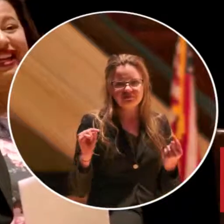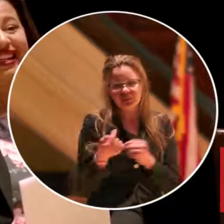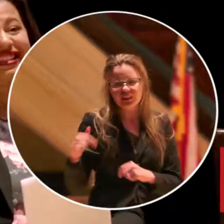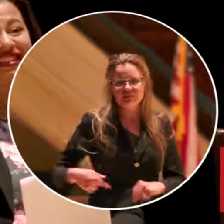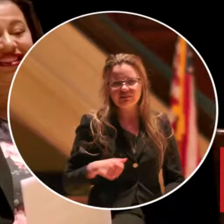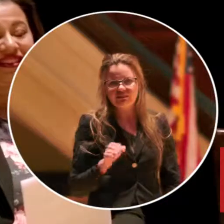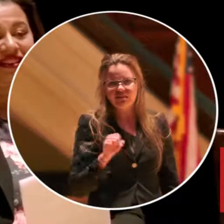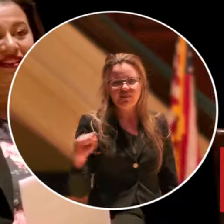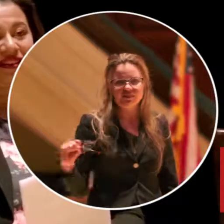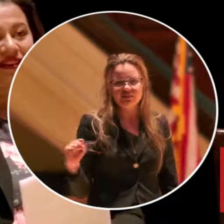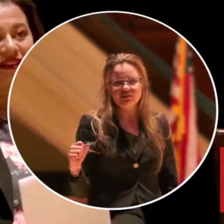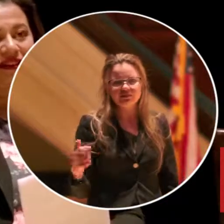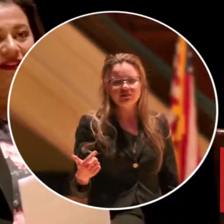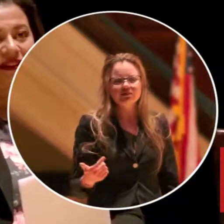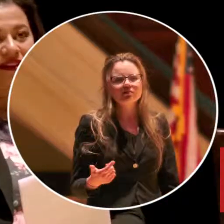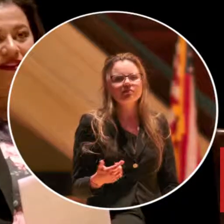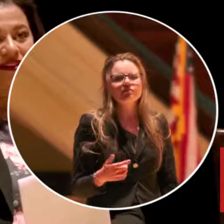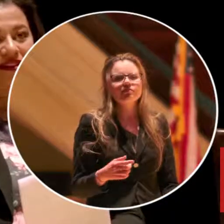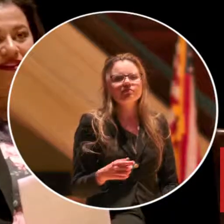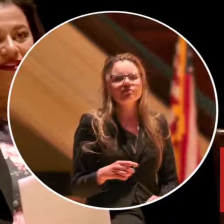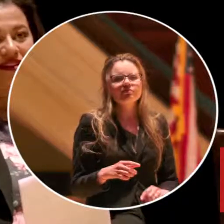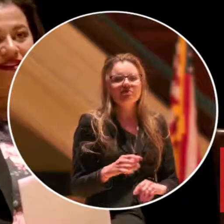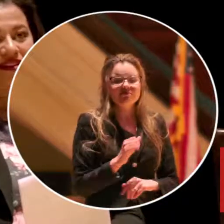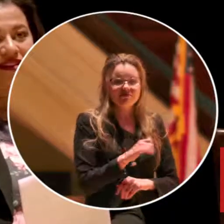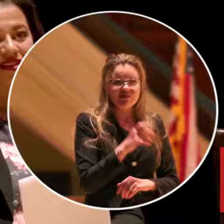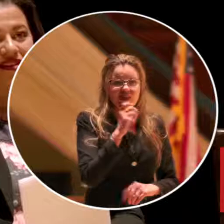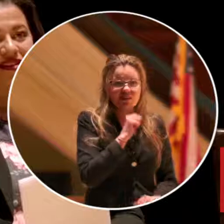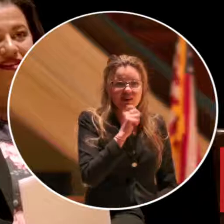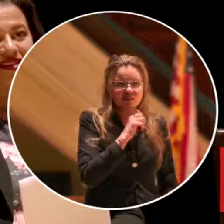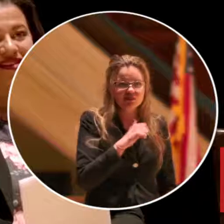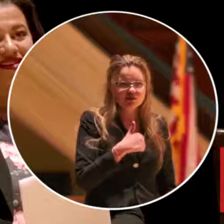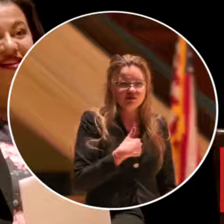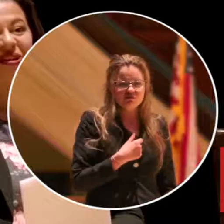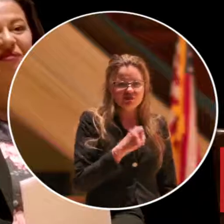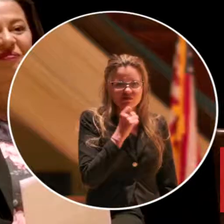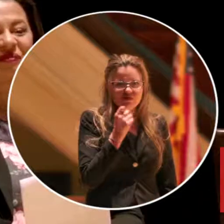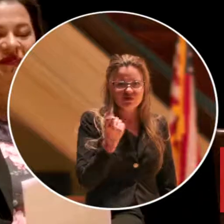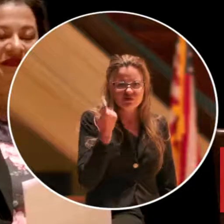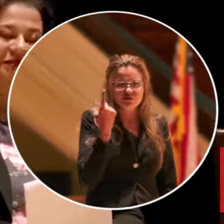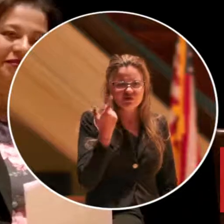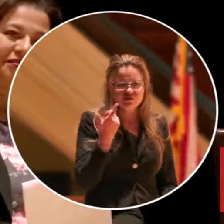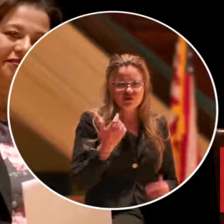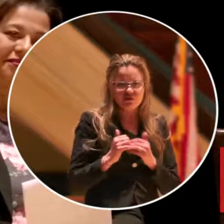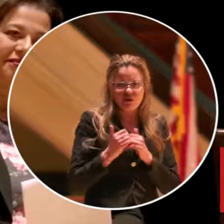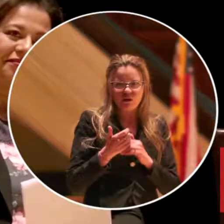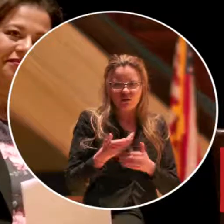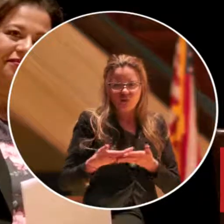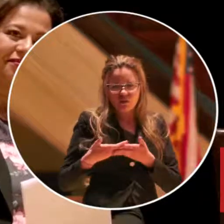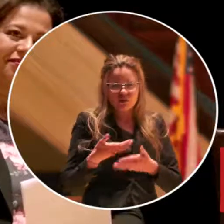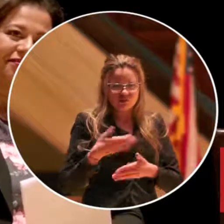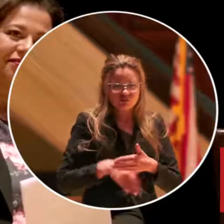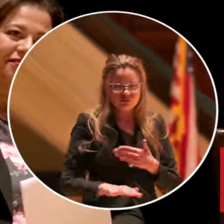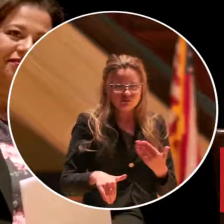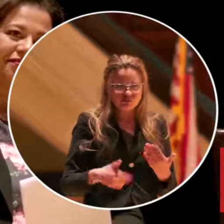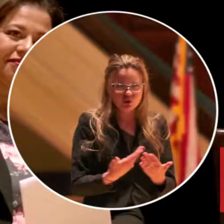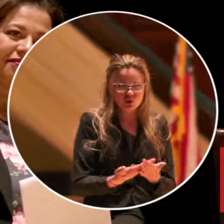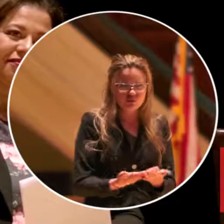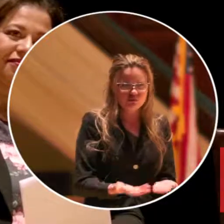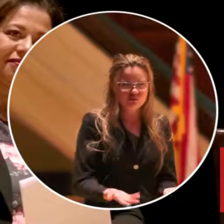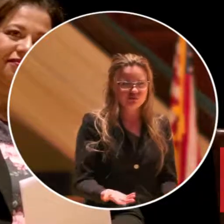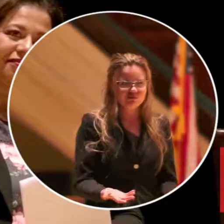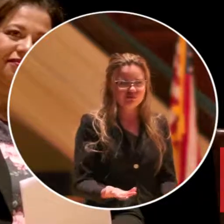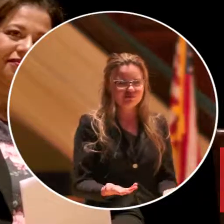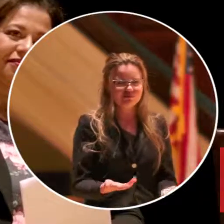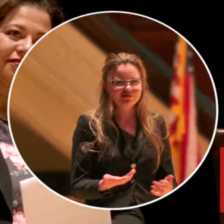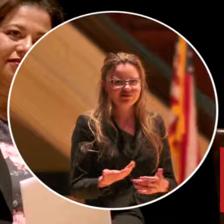because like most kids at that age, I didn't have a good grasp of how babies came to be. I was fairly certain there was no big white bird